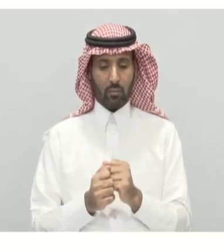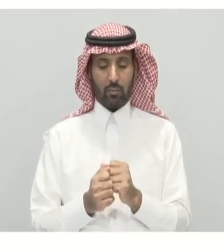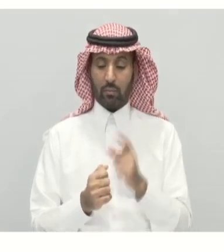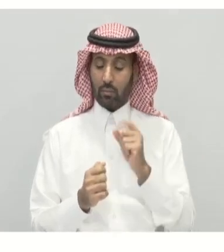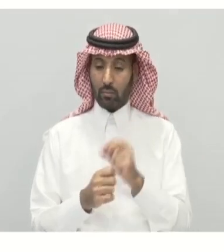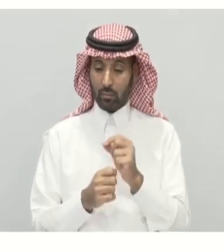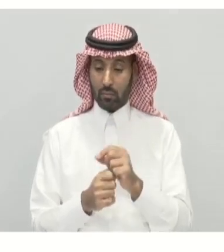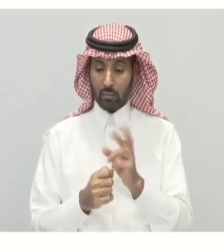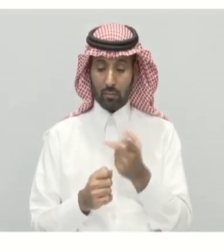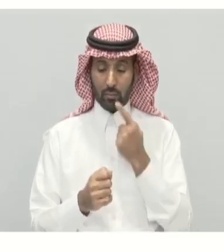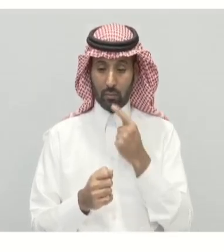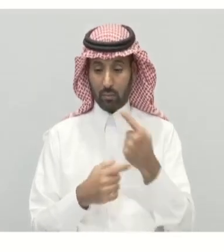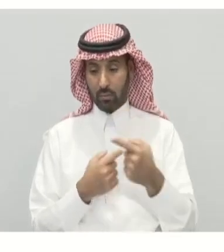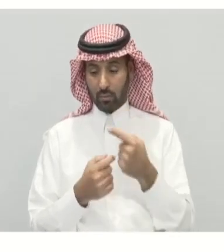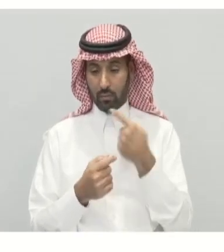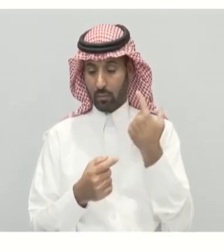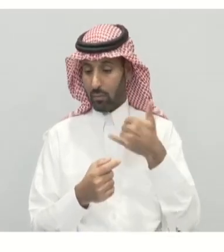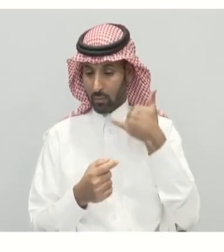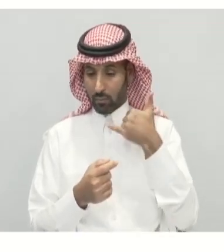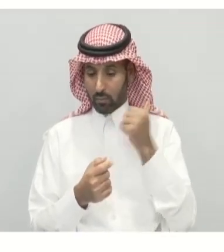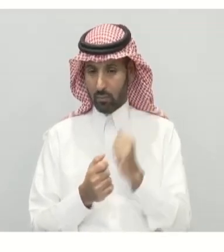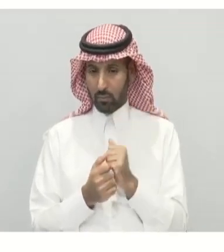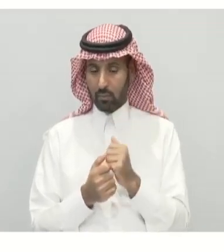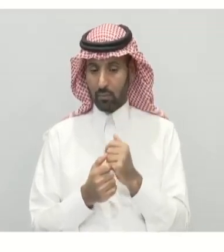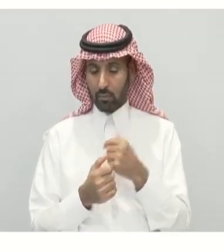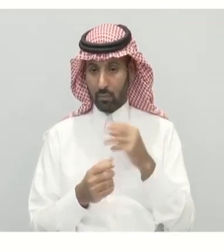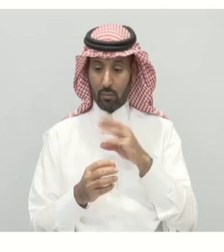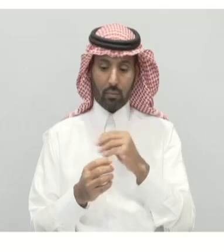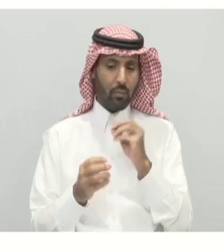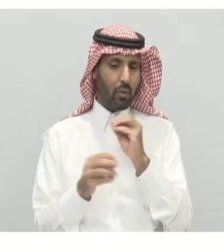him, Muhammad ought to talk to them,